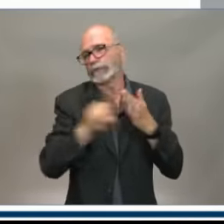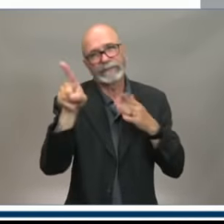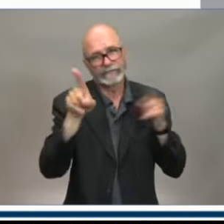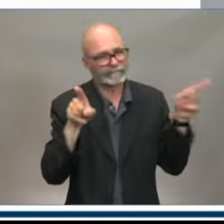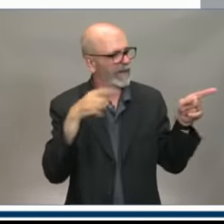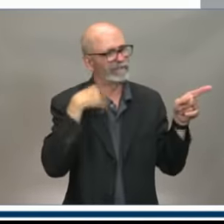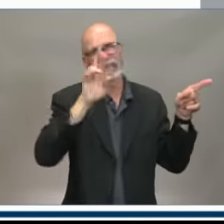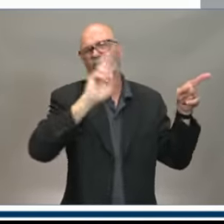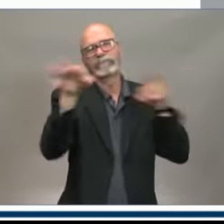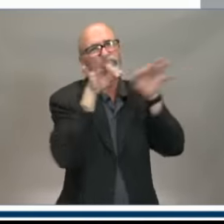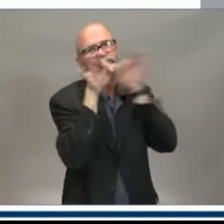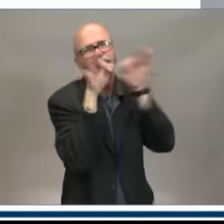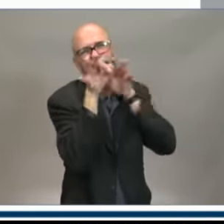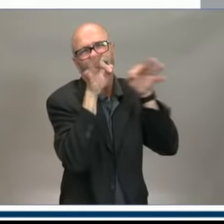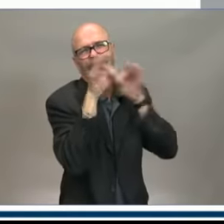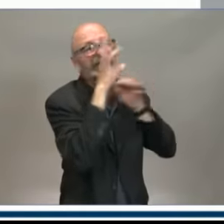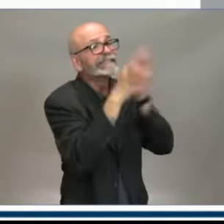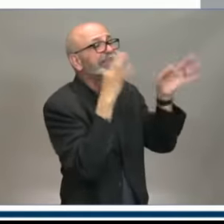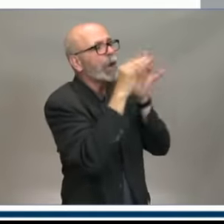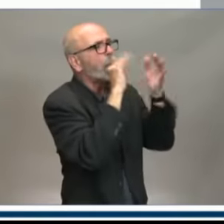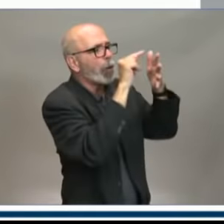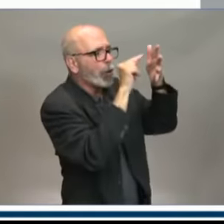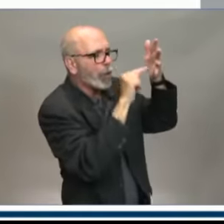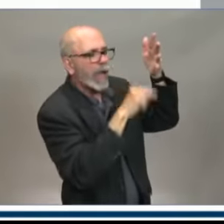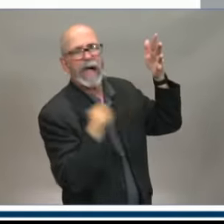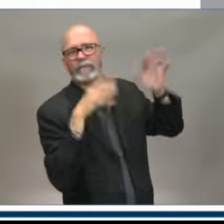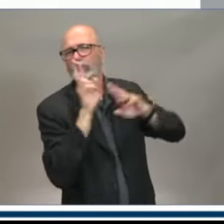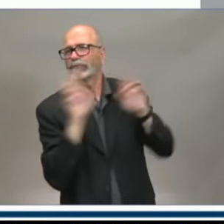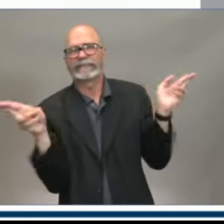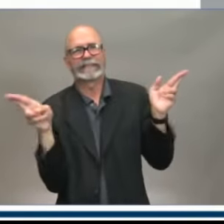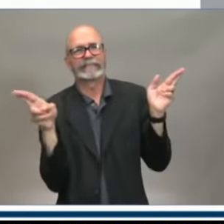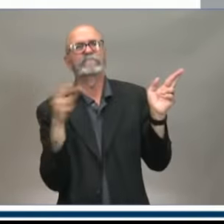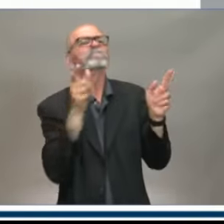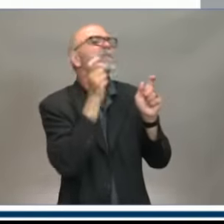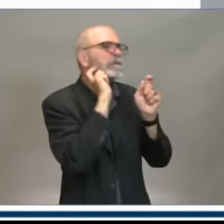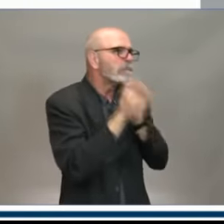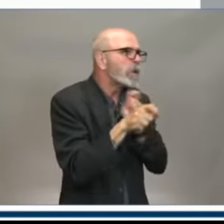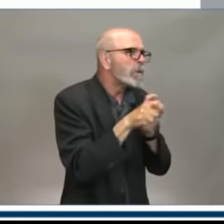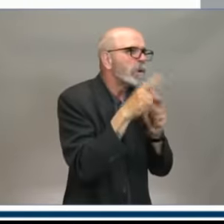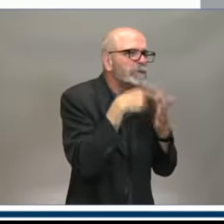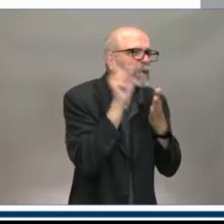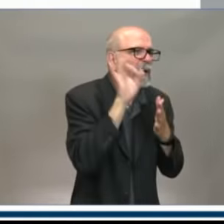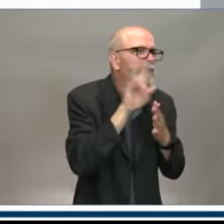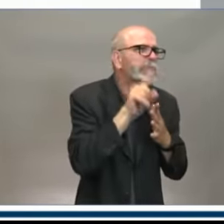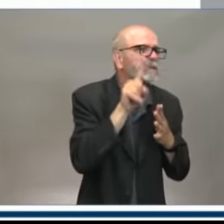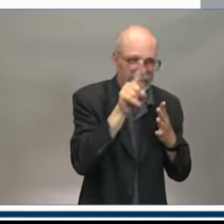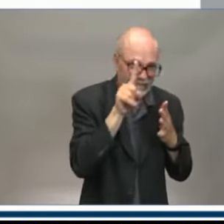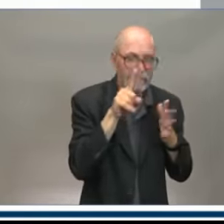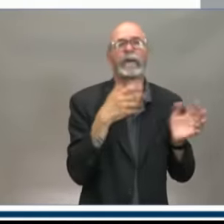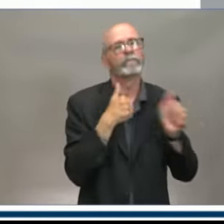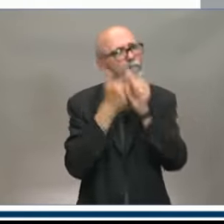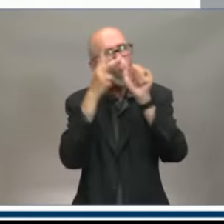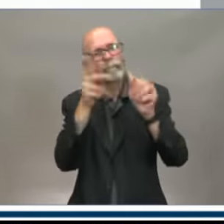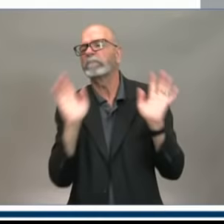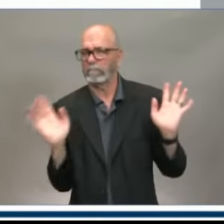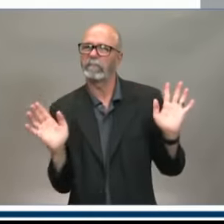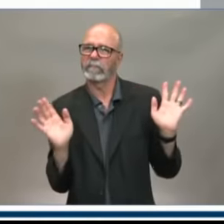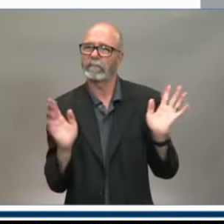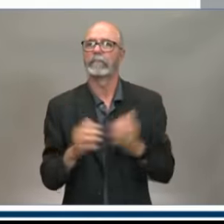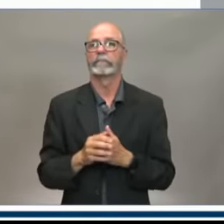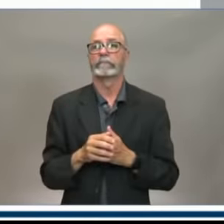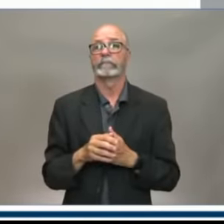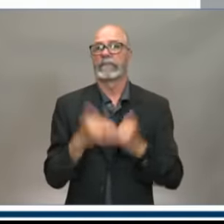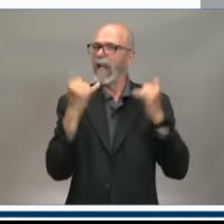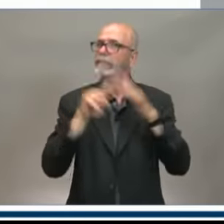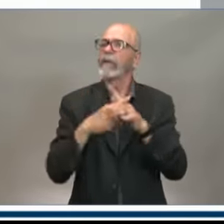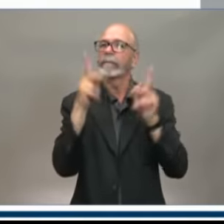volume of calls to 811, any increased volume of testing. I was hearing earlier today that we're already seeing more calls, and that's exactly what